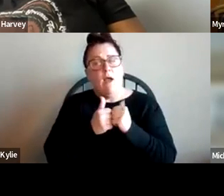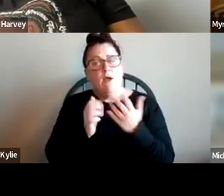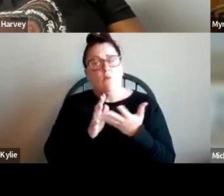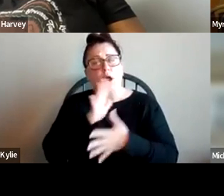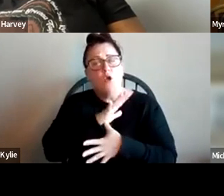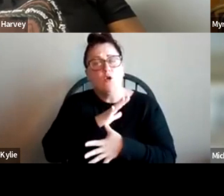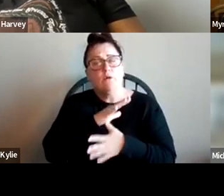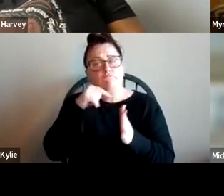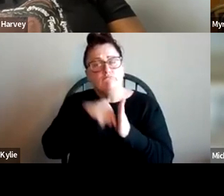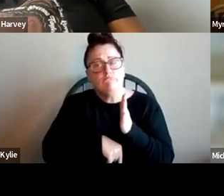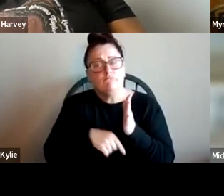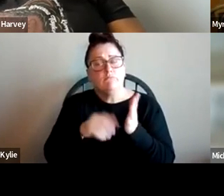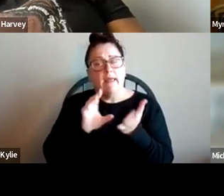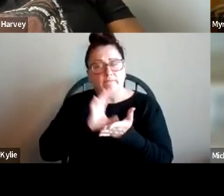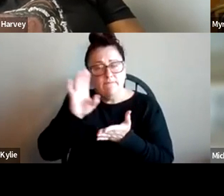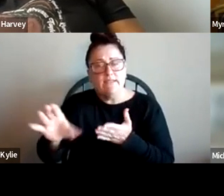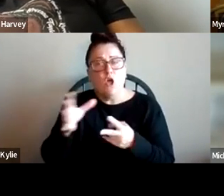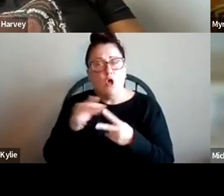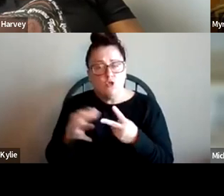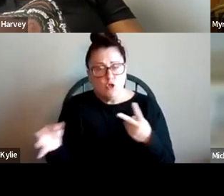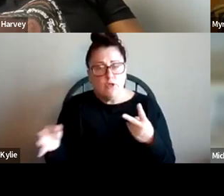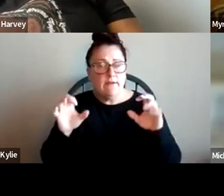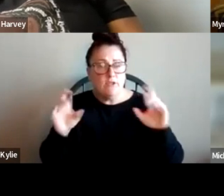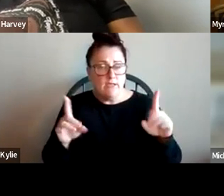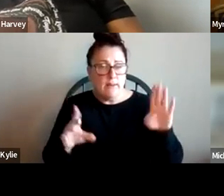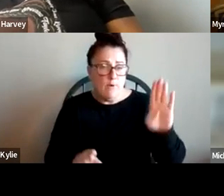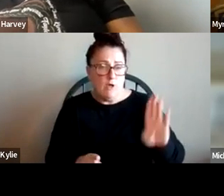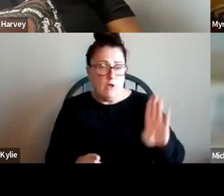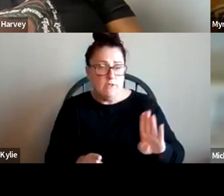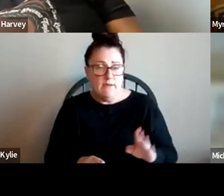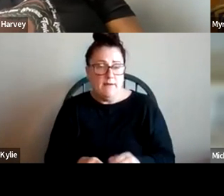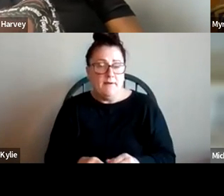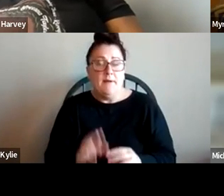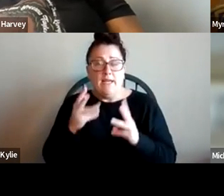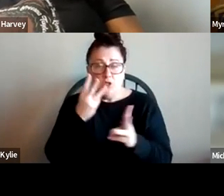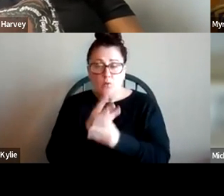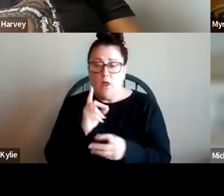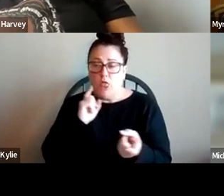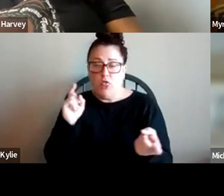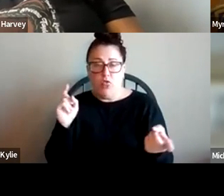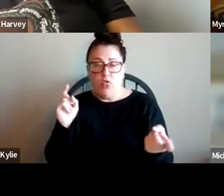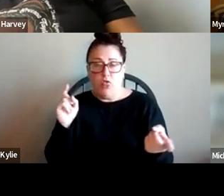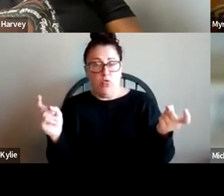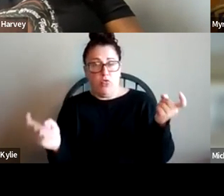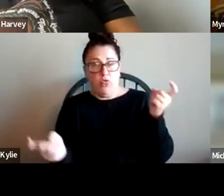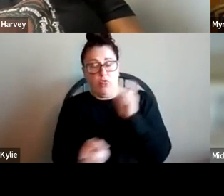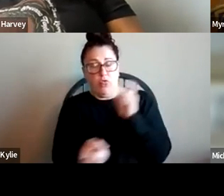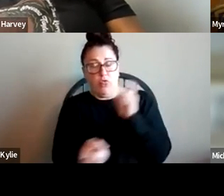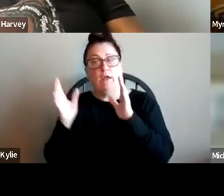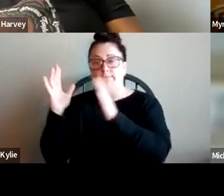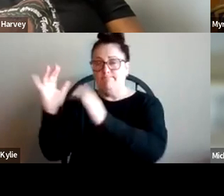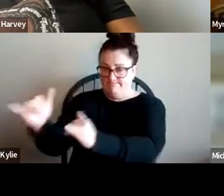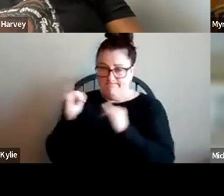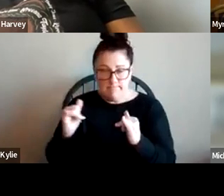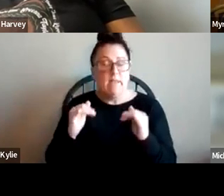and deeply invest in alternative education in Boston? As the world changes rapidly, so too must we